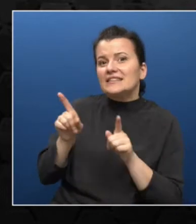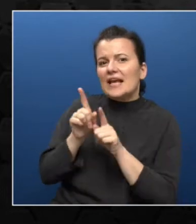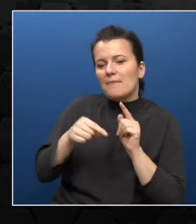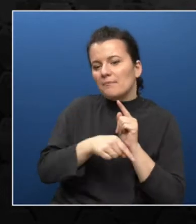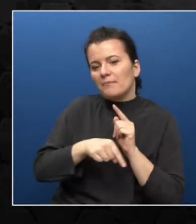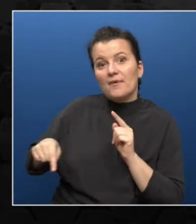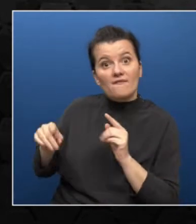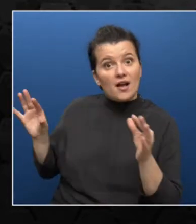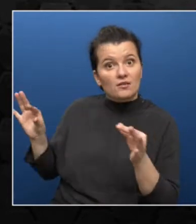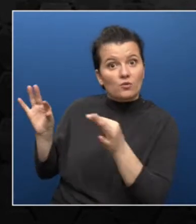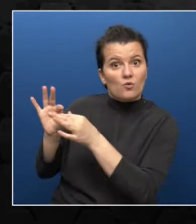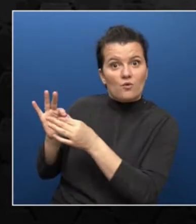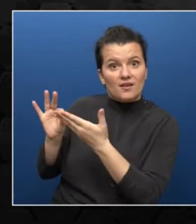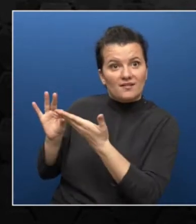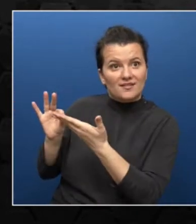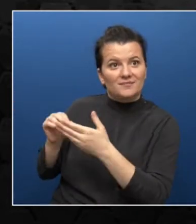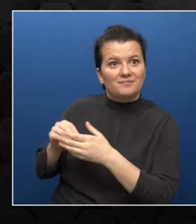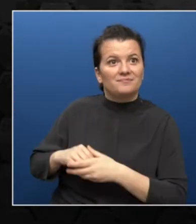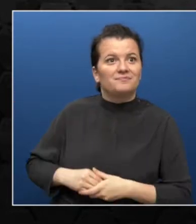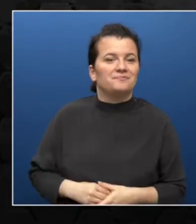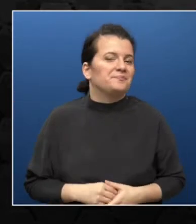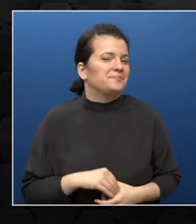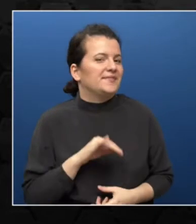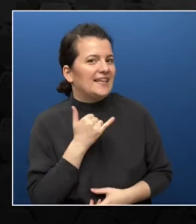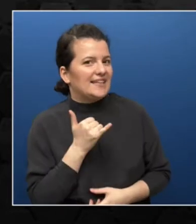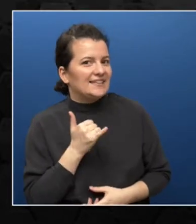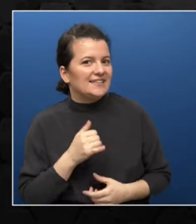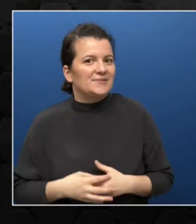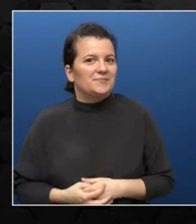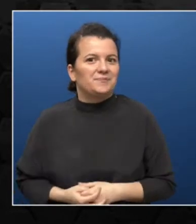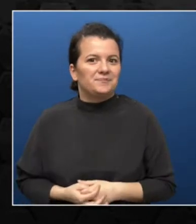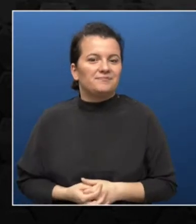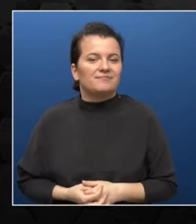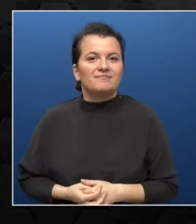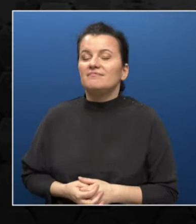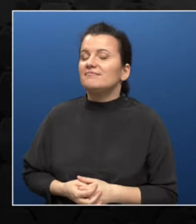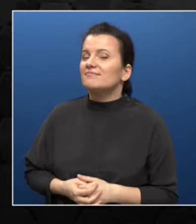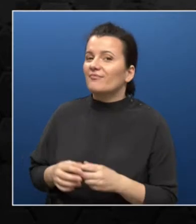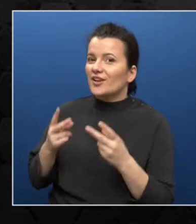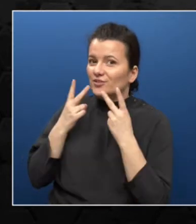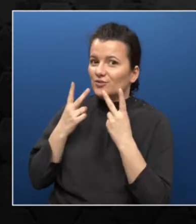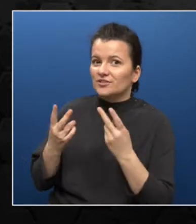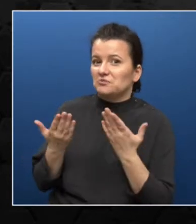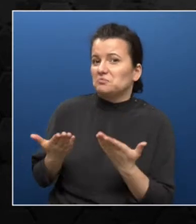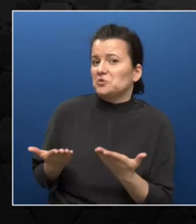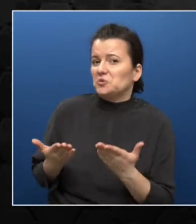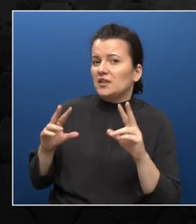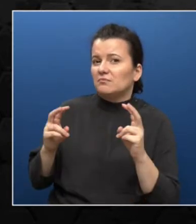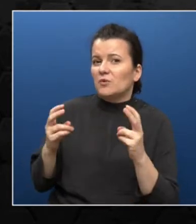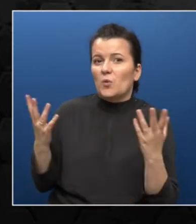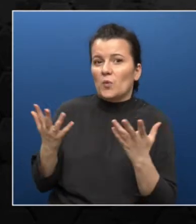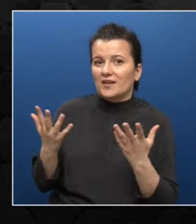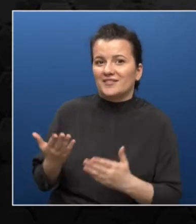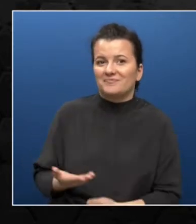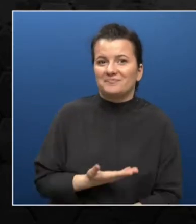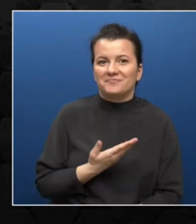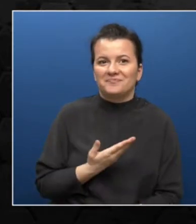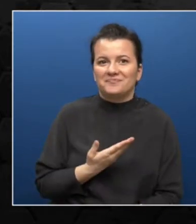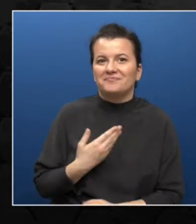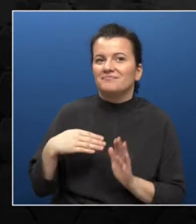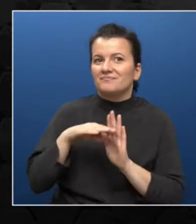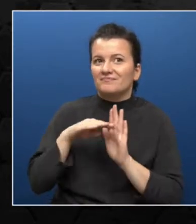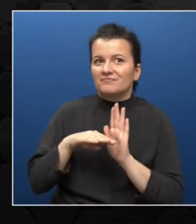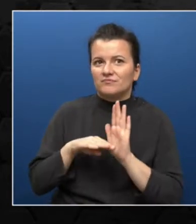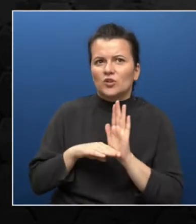connect. Yes. So let's see what is going to be today's agenda. Today we're going to be talking about what is Azure